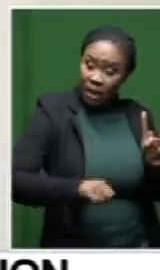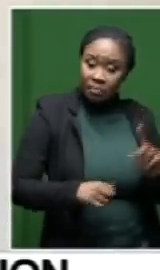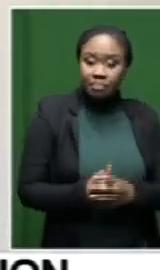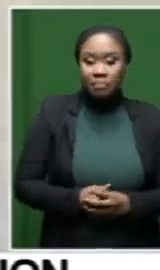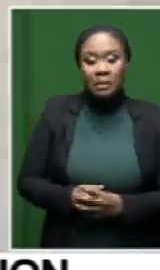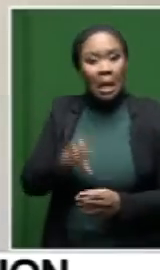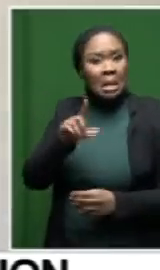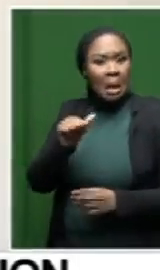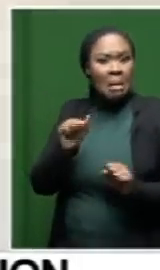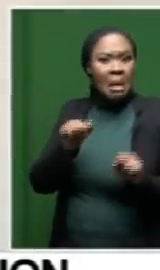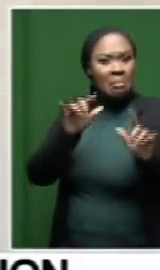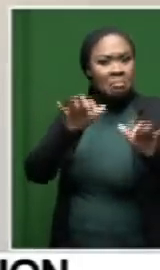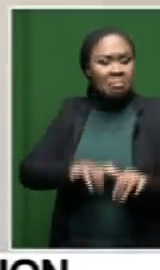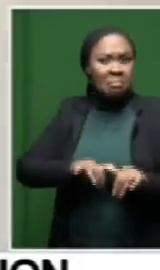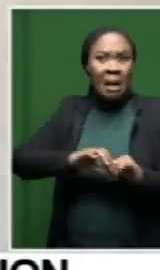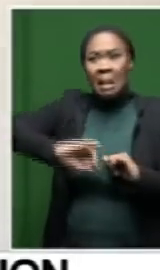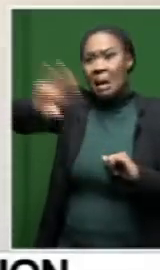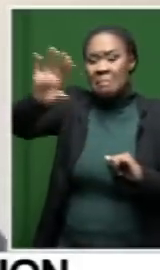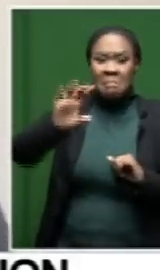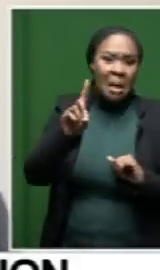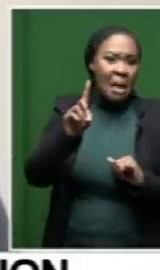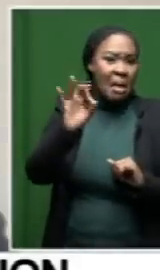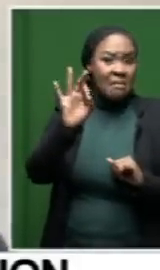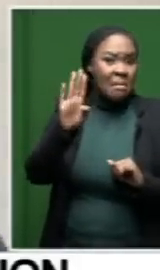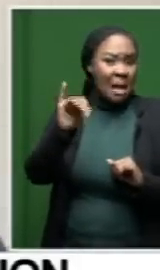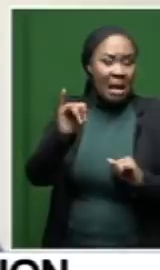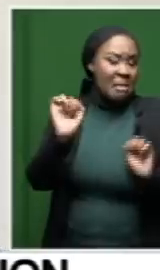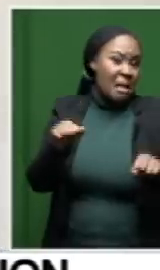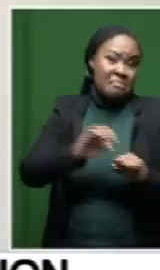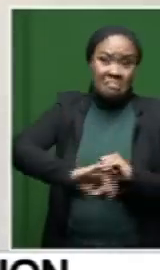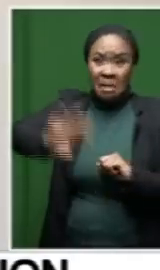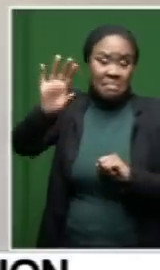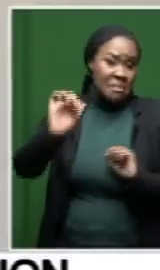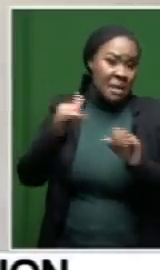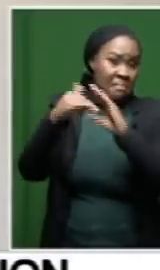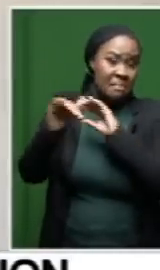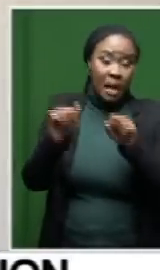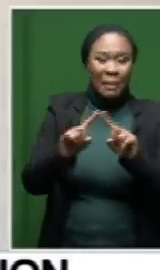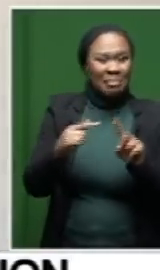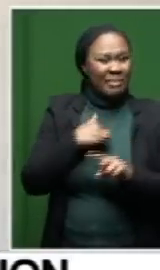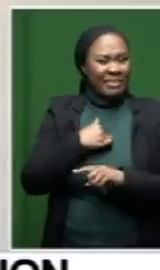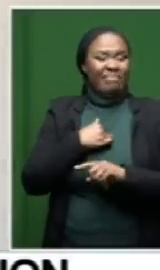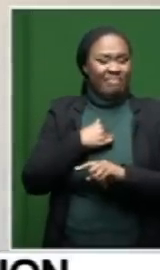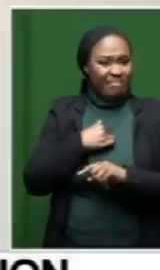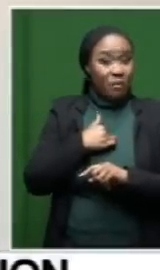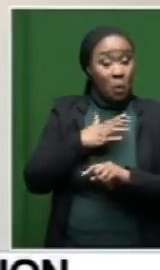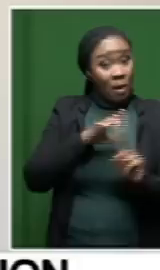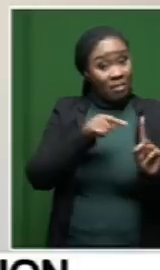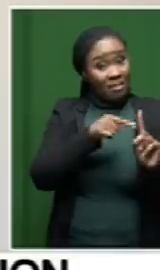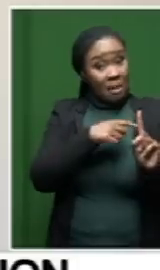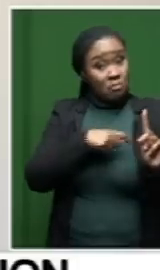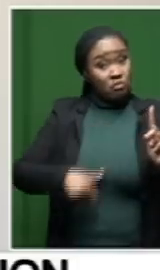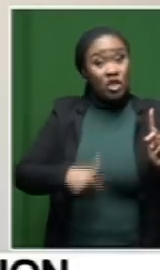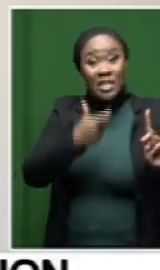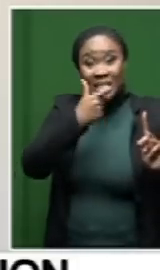the DA can write to the FBI if they want, but I'm personally very skeptical that if you want to investigate